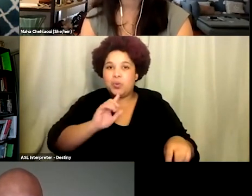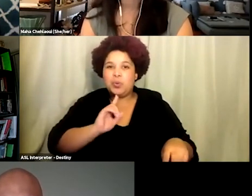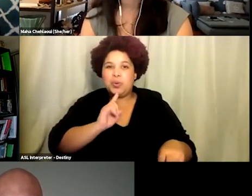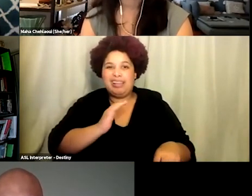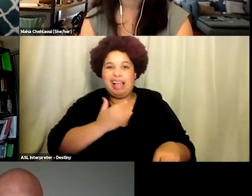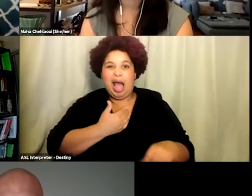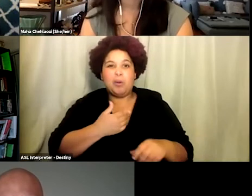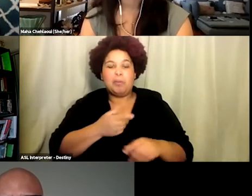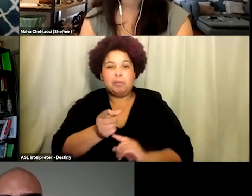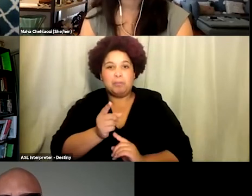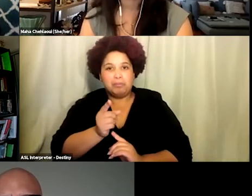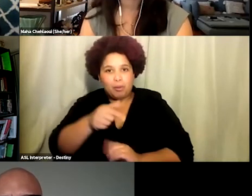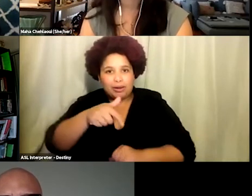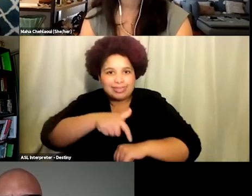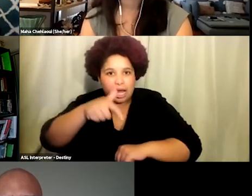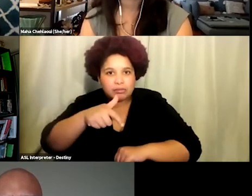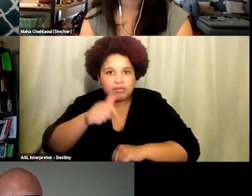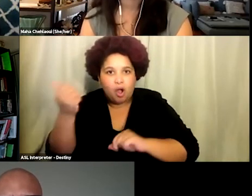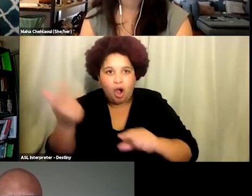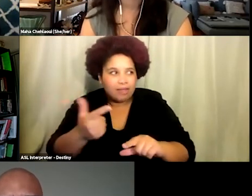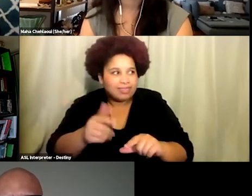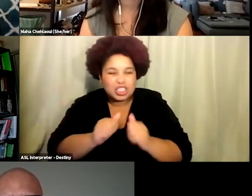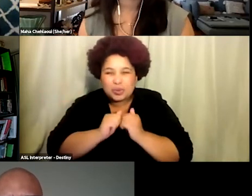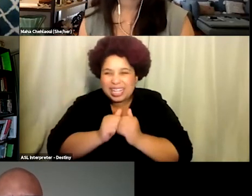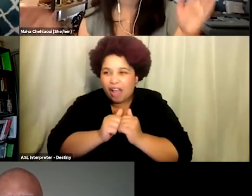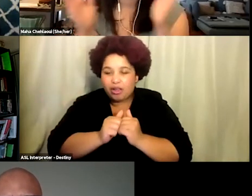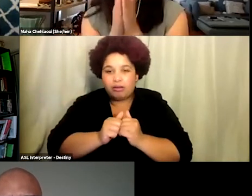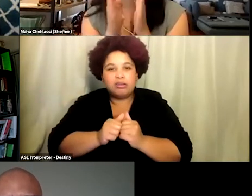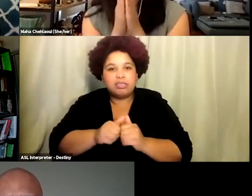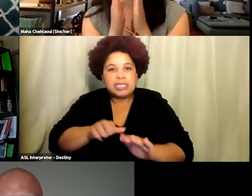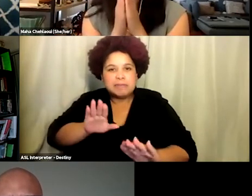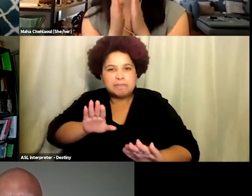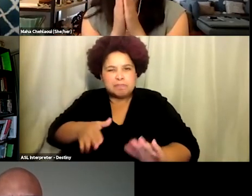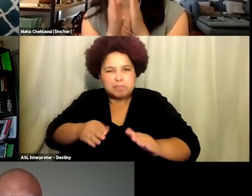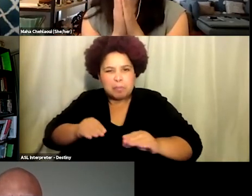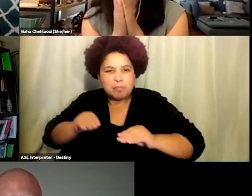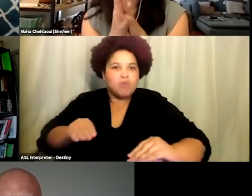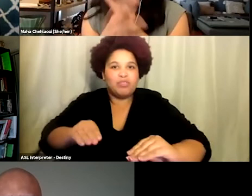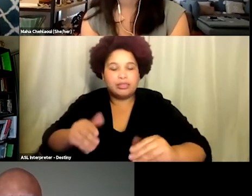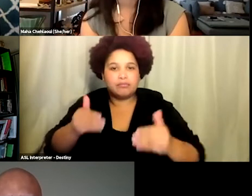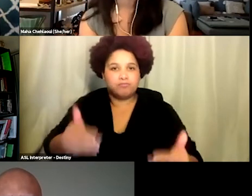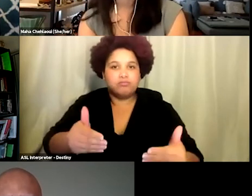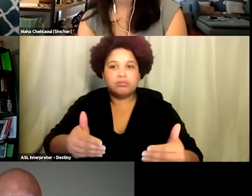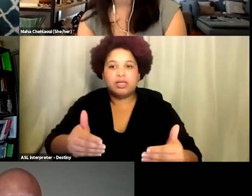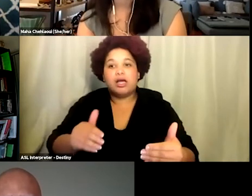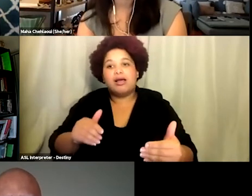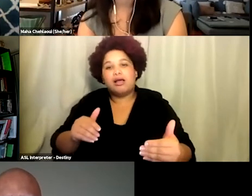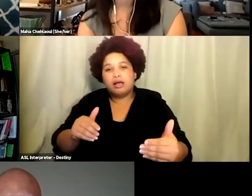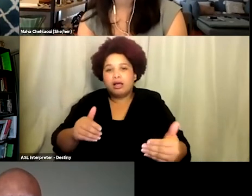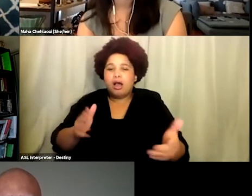all of us collectively to put our foot on the gas pedal. And that was one of the things that